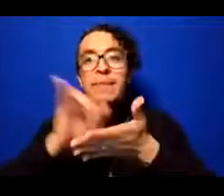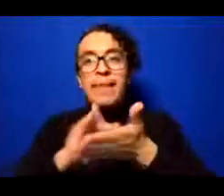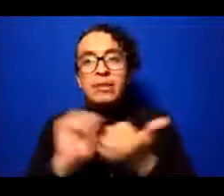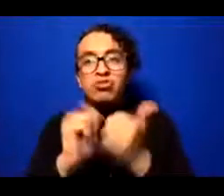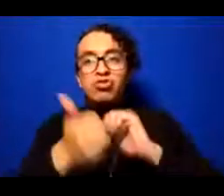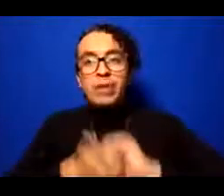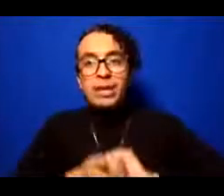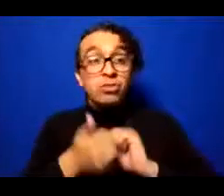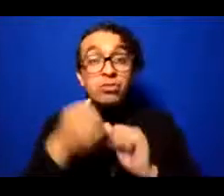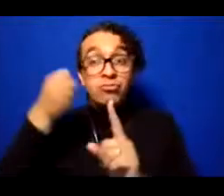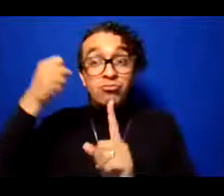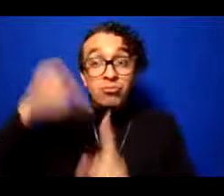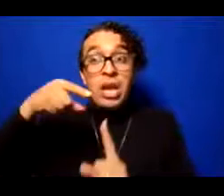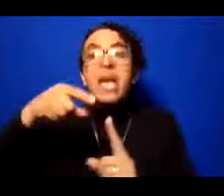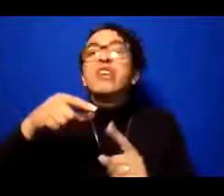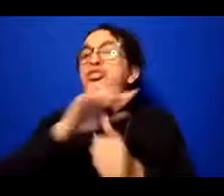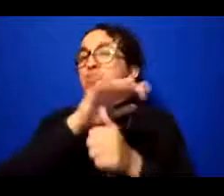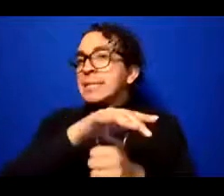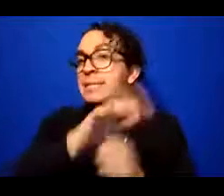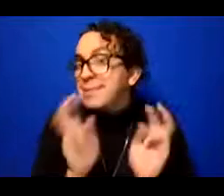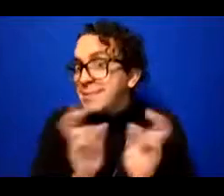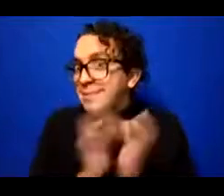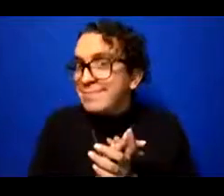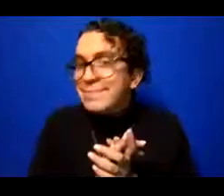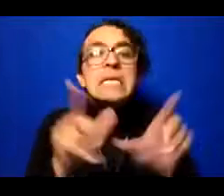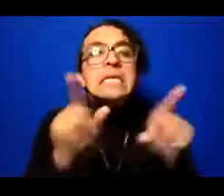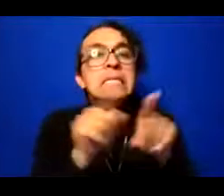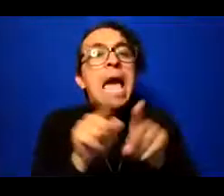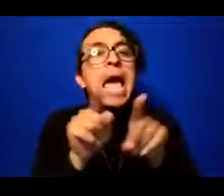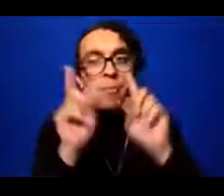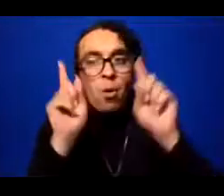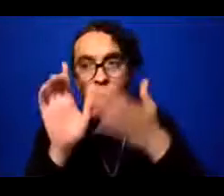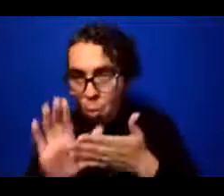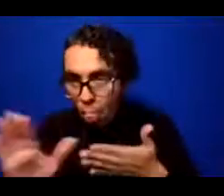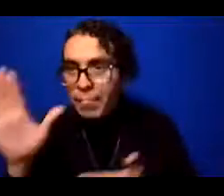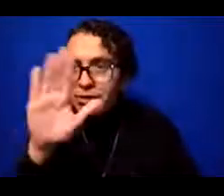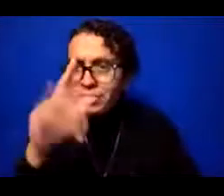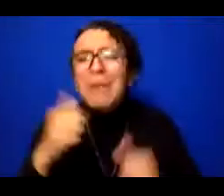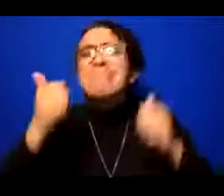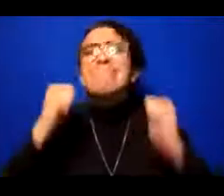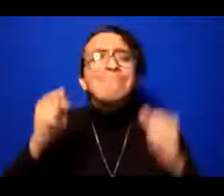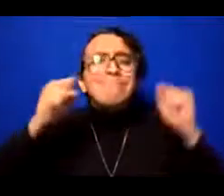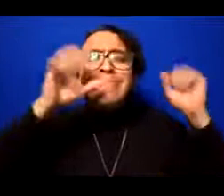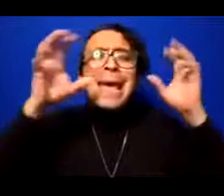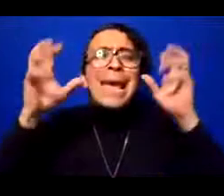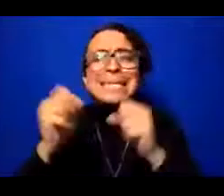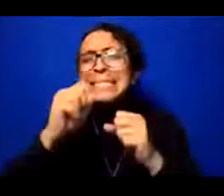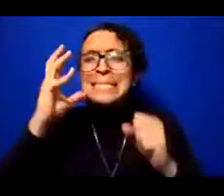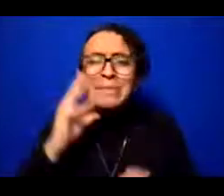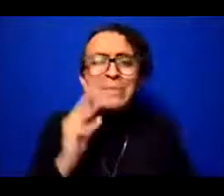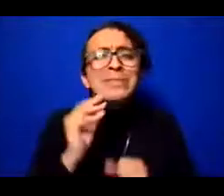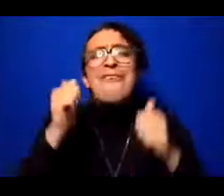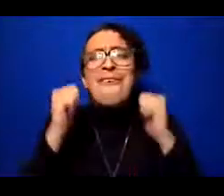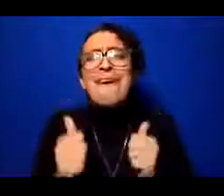as a stress. Same thing with kids who go to college. Like, yes, this is an amazing experience. It's going to be awesome. They're